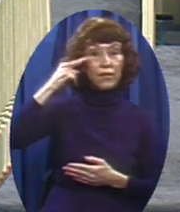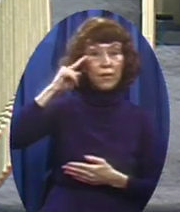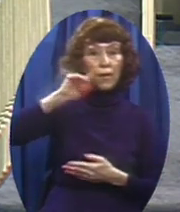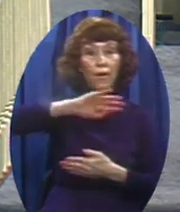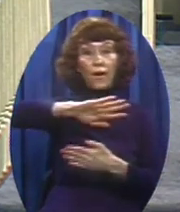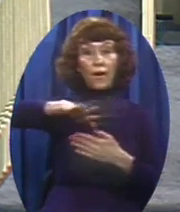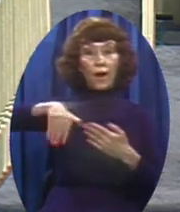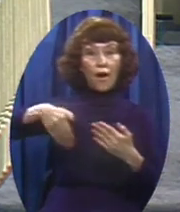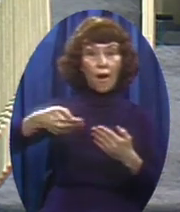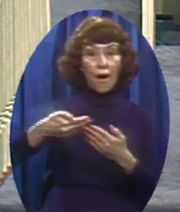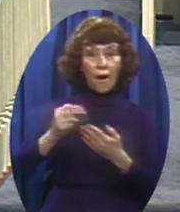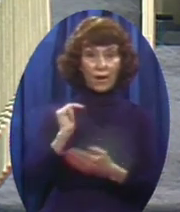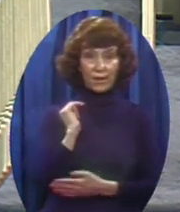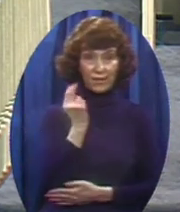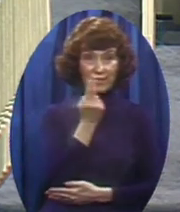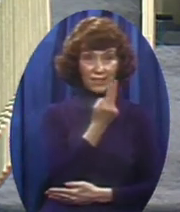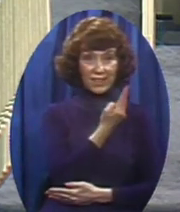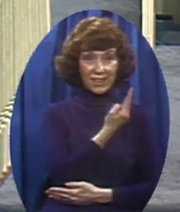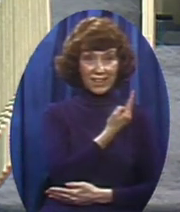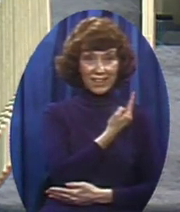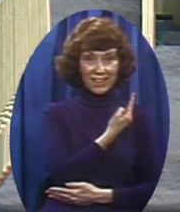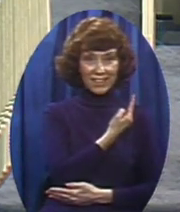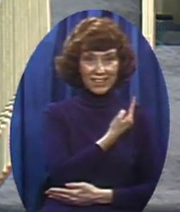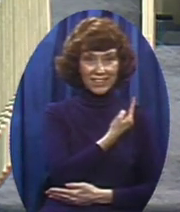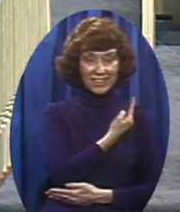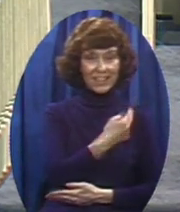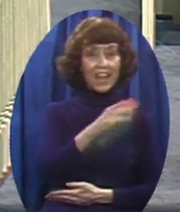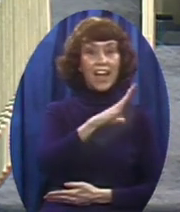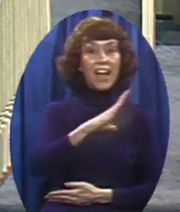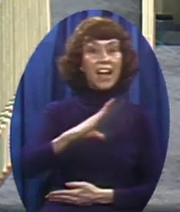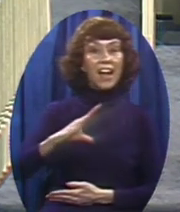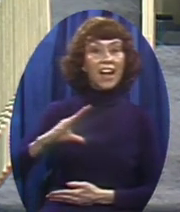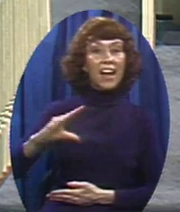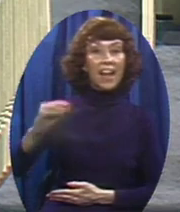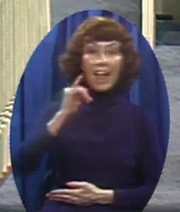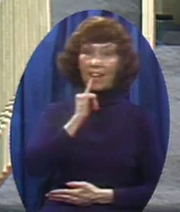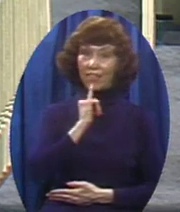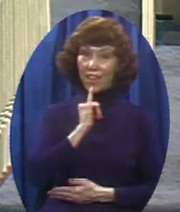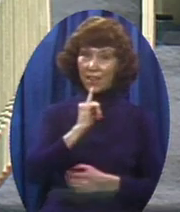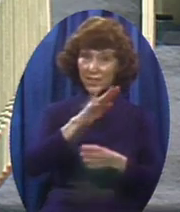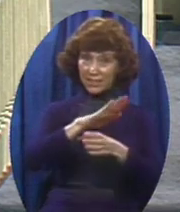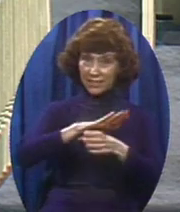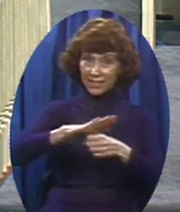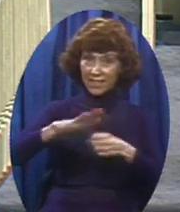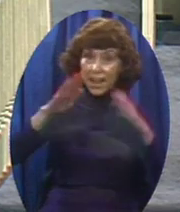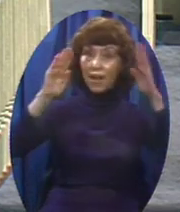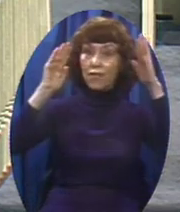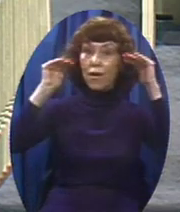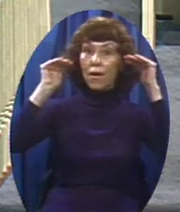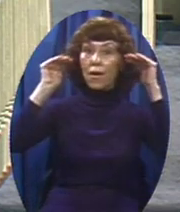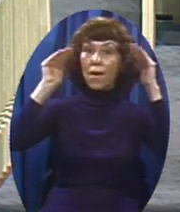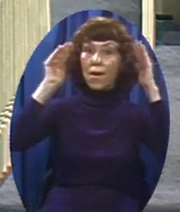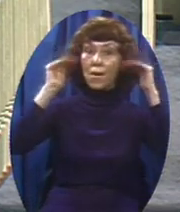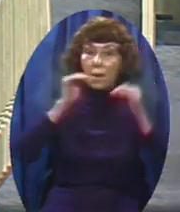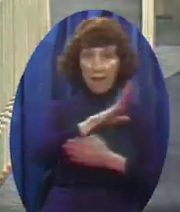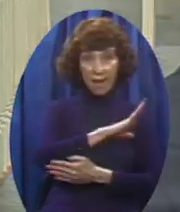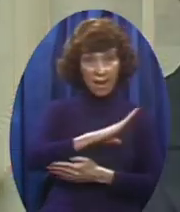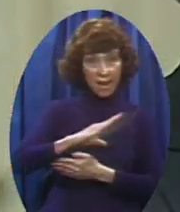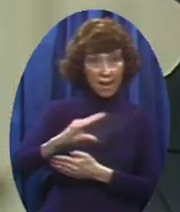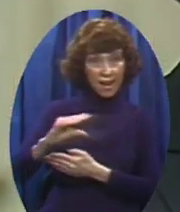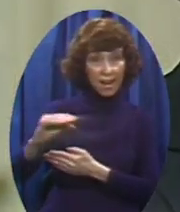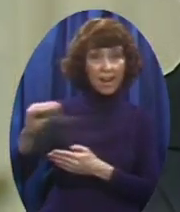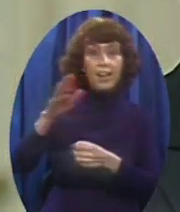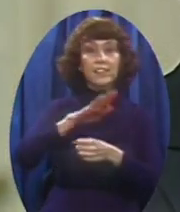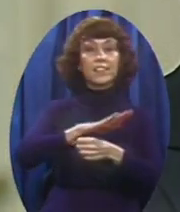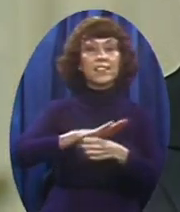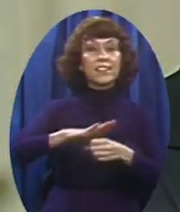for all of us. And there's quite enough hope